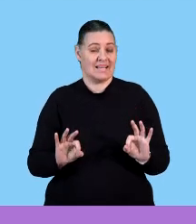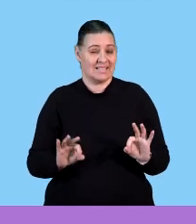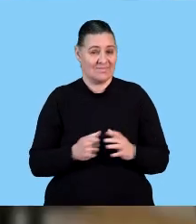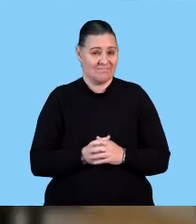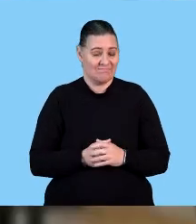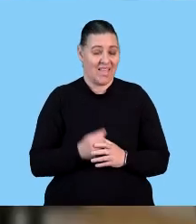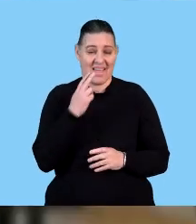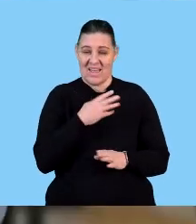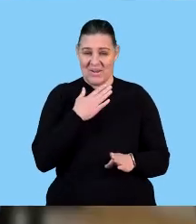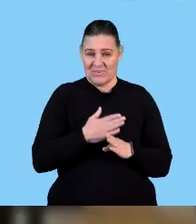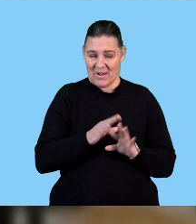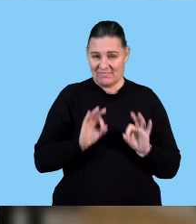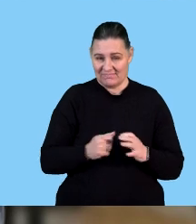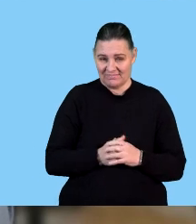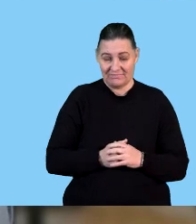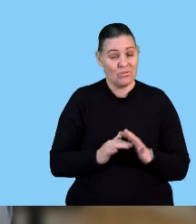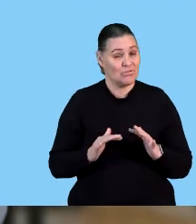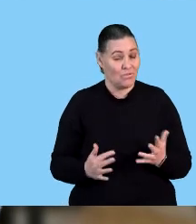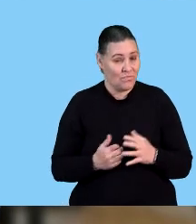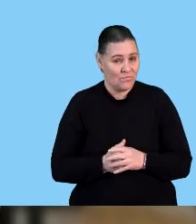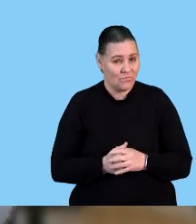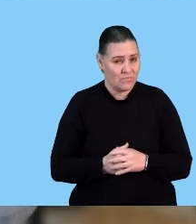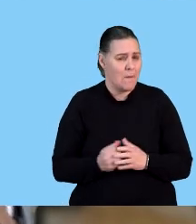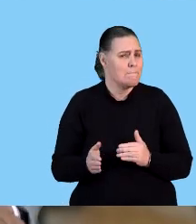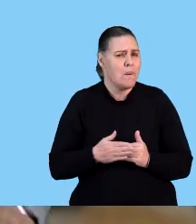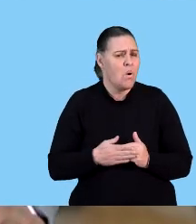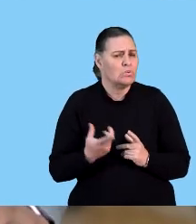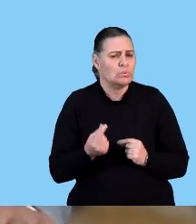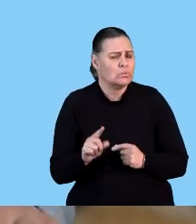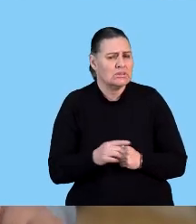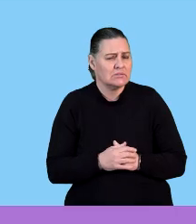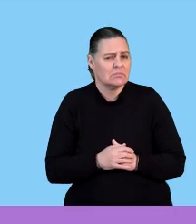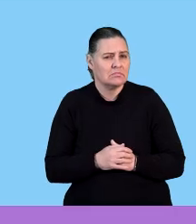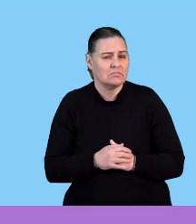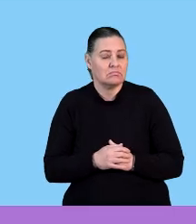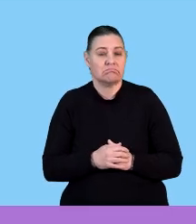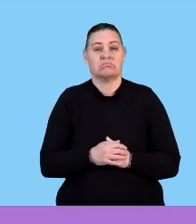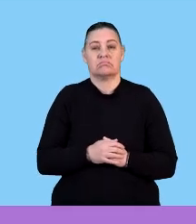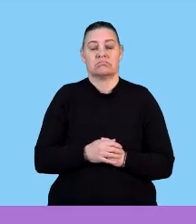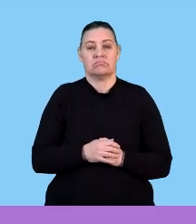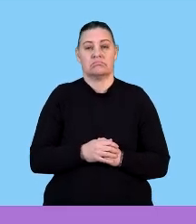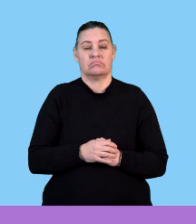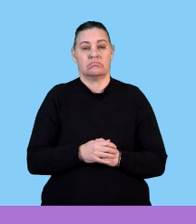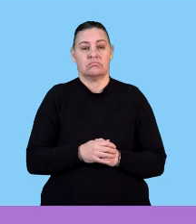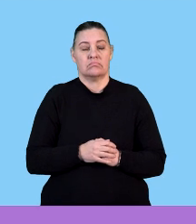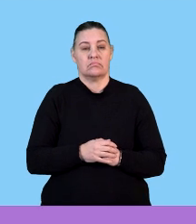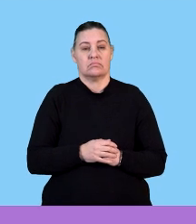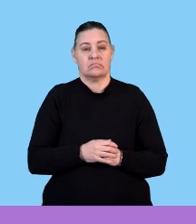Excellent. Very nice work. So, what else do we need to do? With the